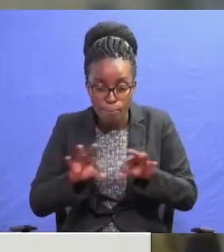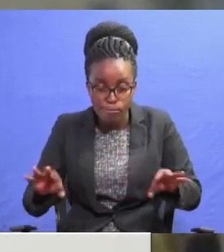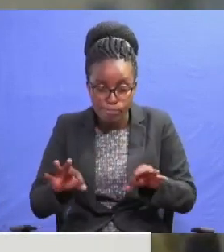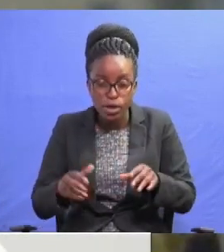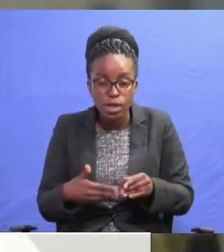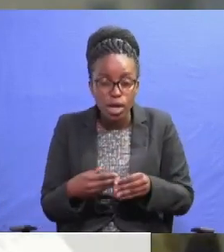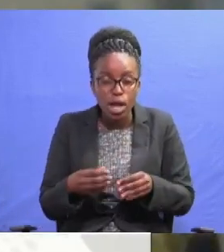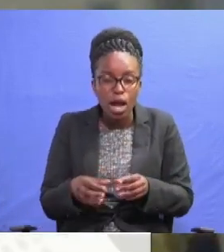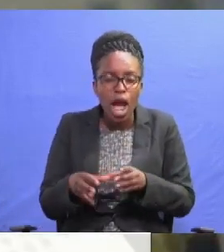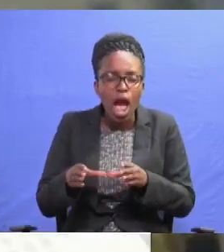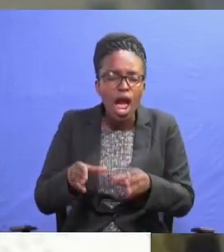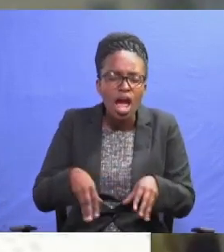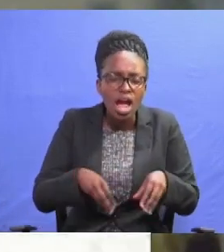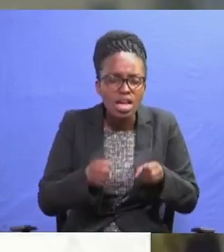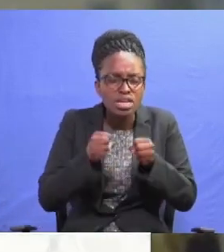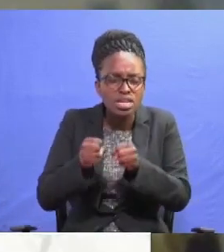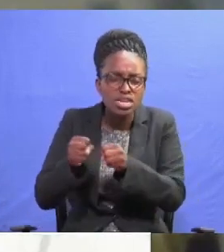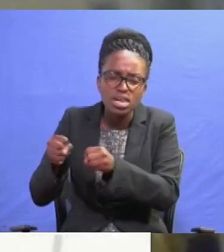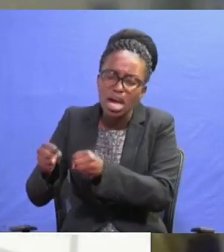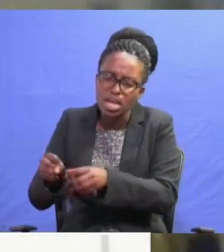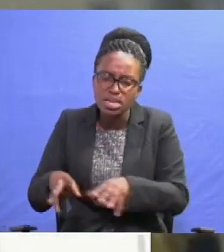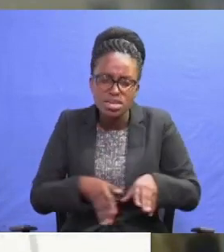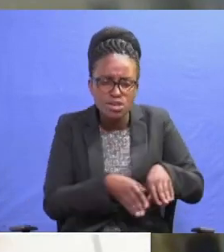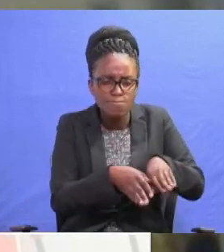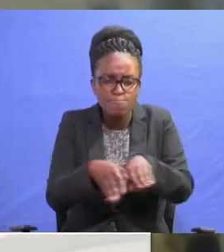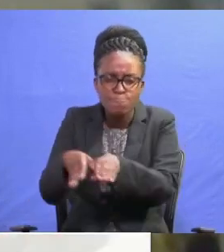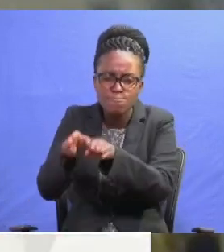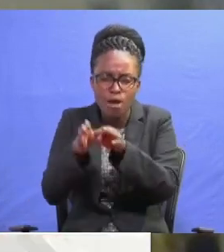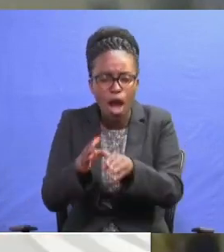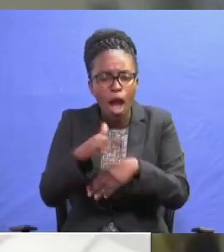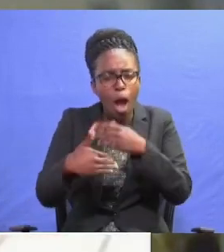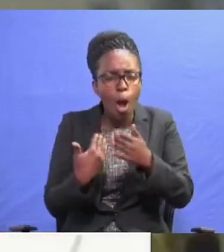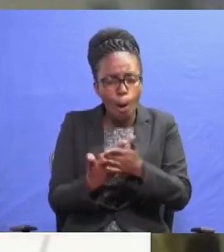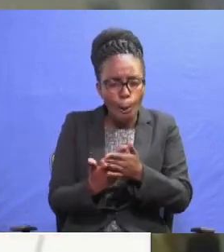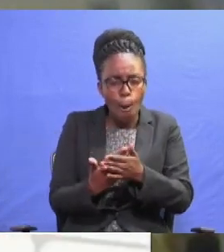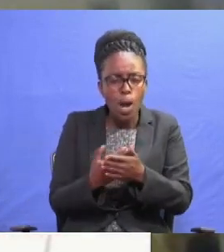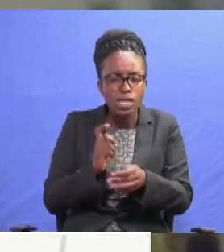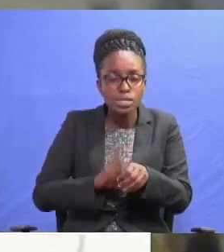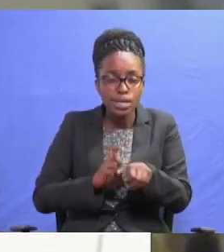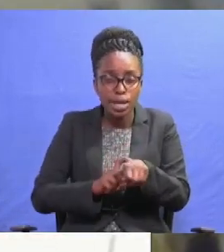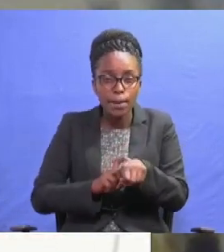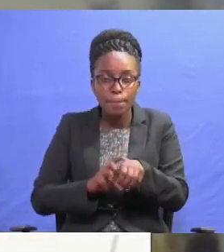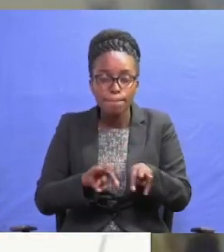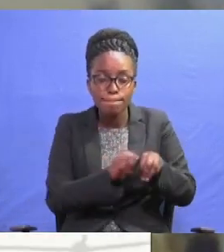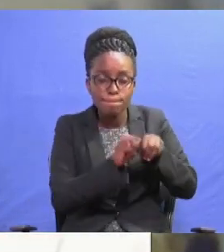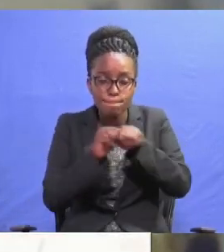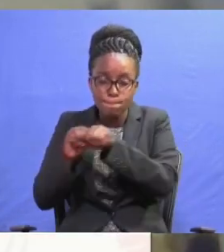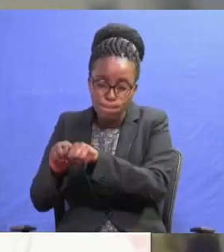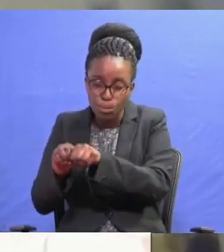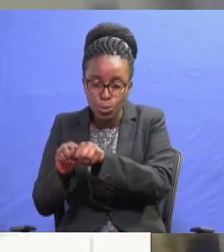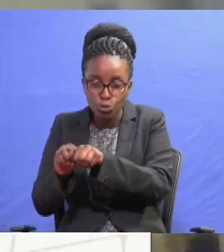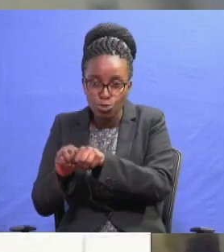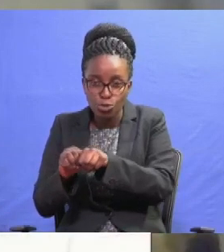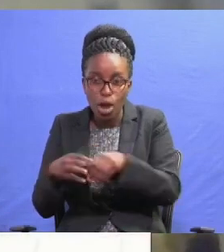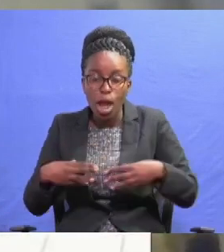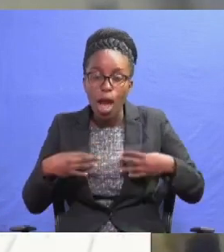it will carry with it anything that is loose on the surface. And as it moves these materials accumulate in the water,